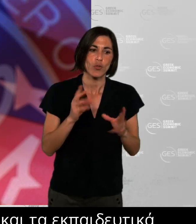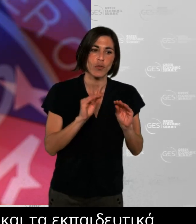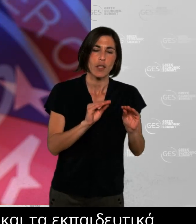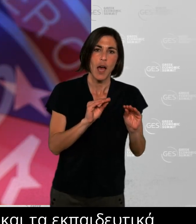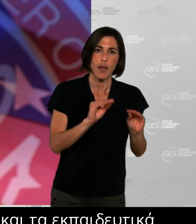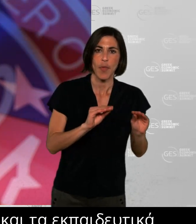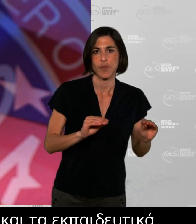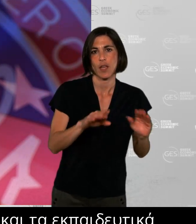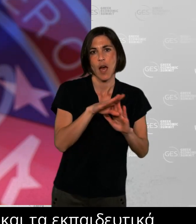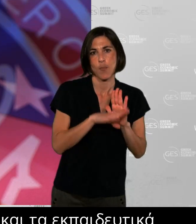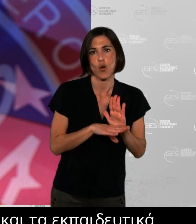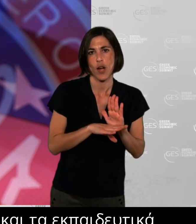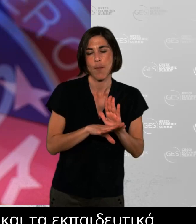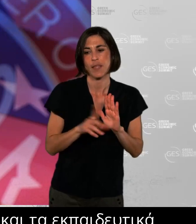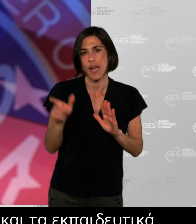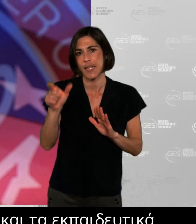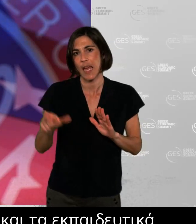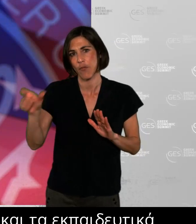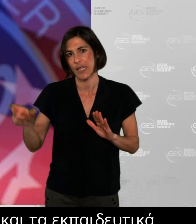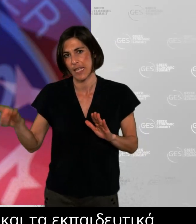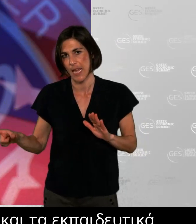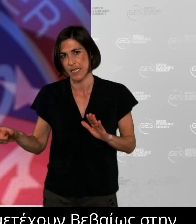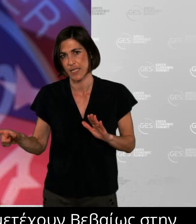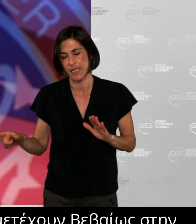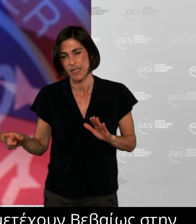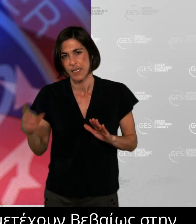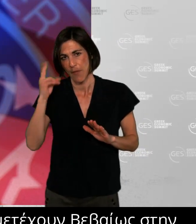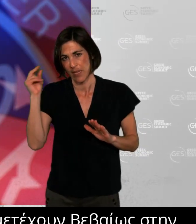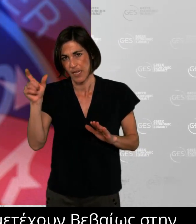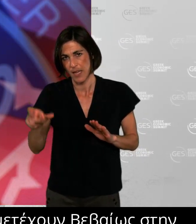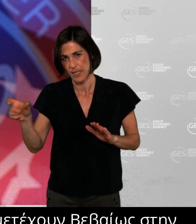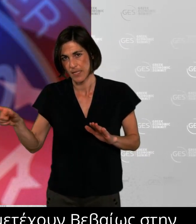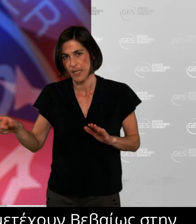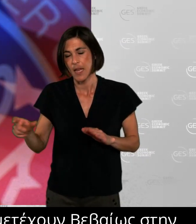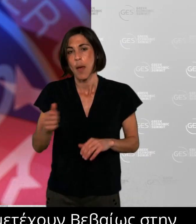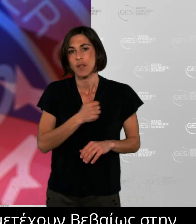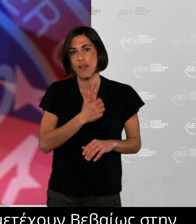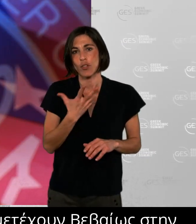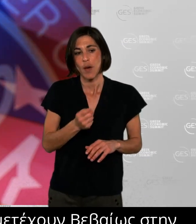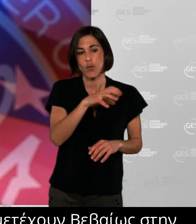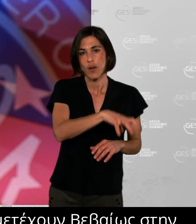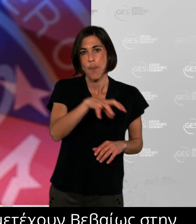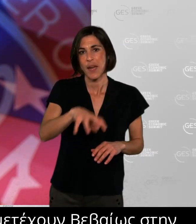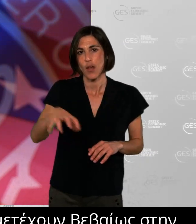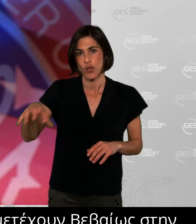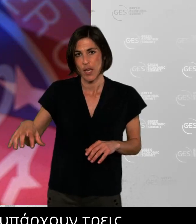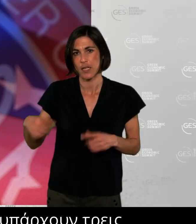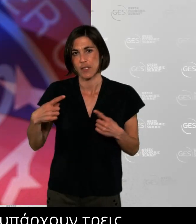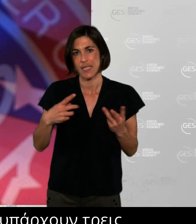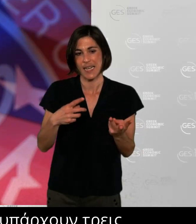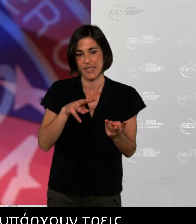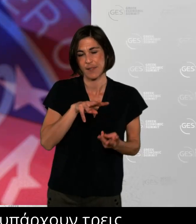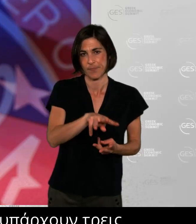are three areas of formation for students that takes place, especially through formal education at various